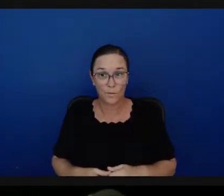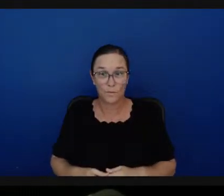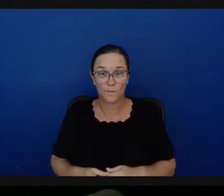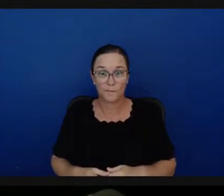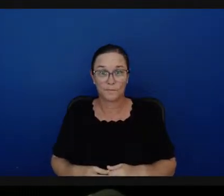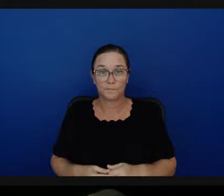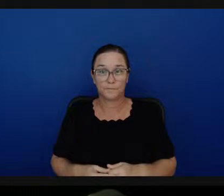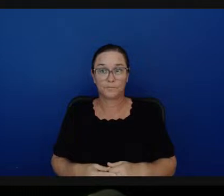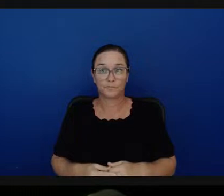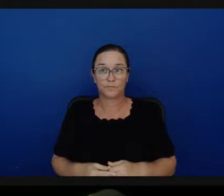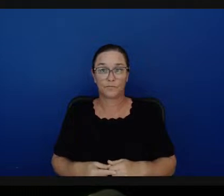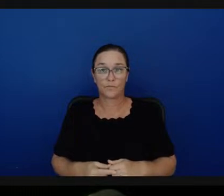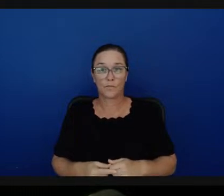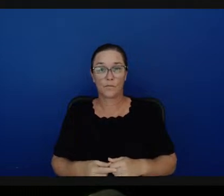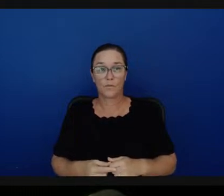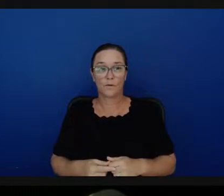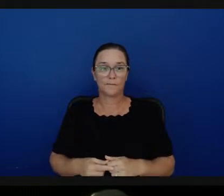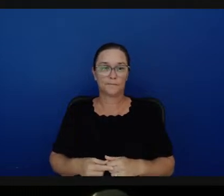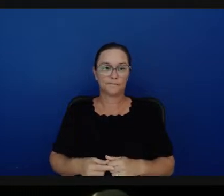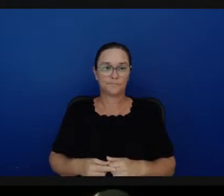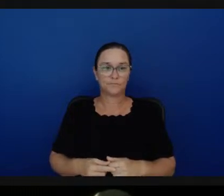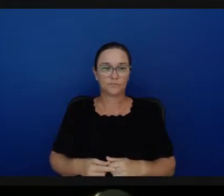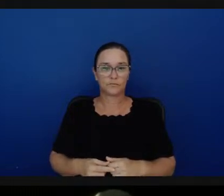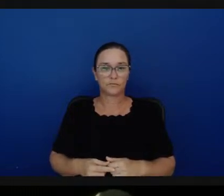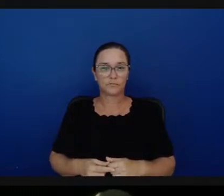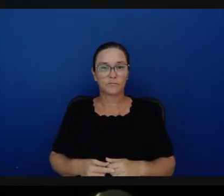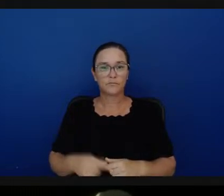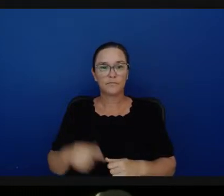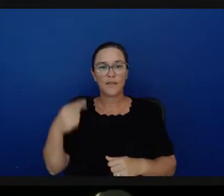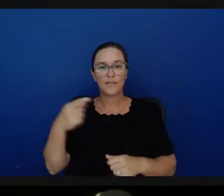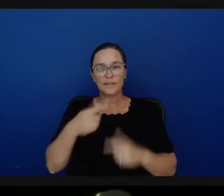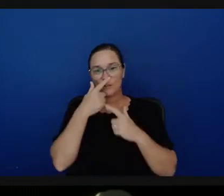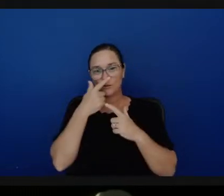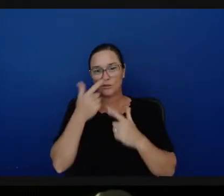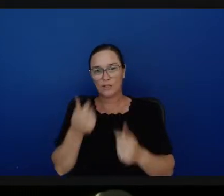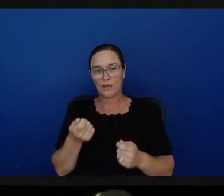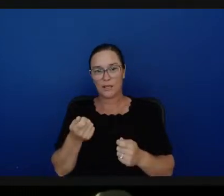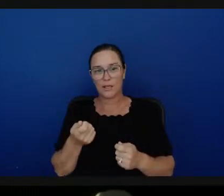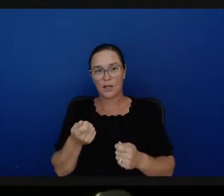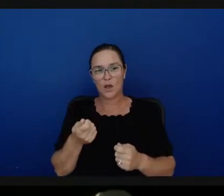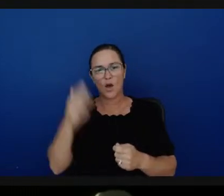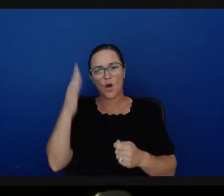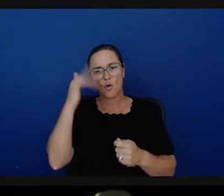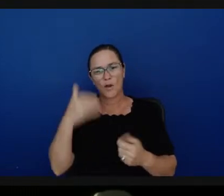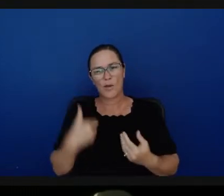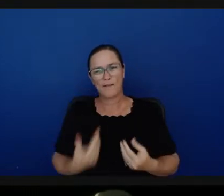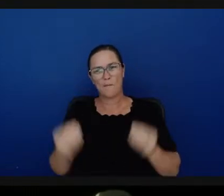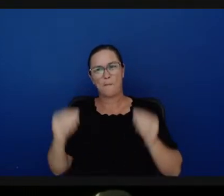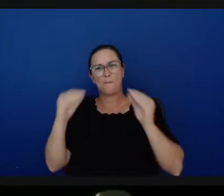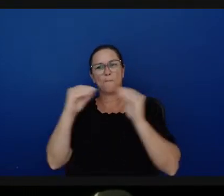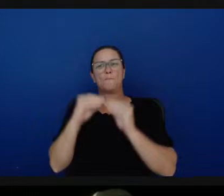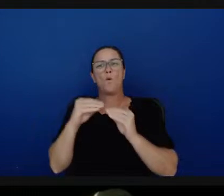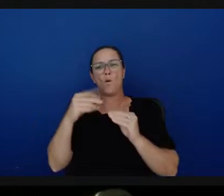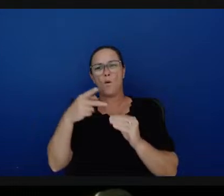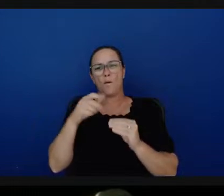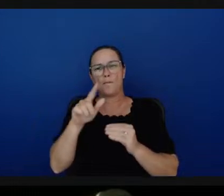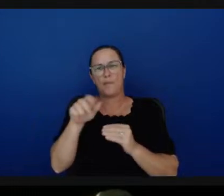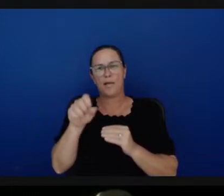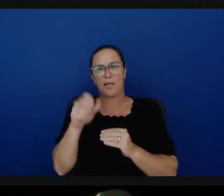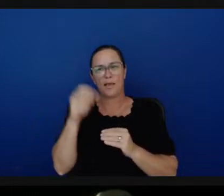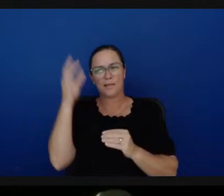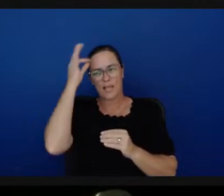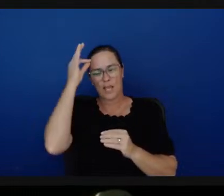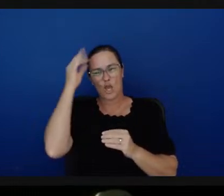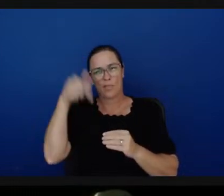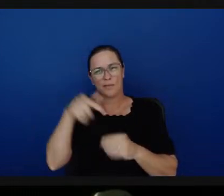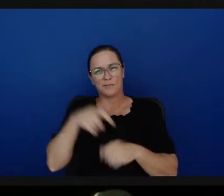So this one is interesting, your opinion on it. Why is more Pele's hair this go around, or is there?